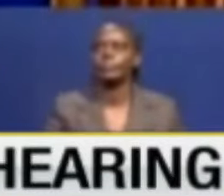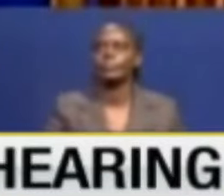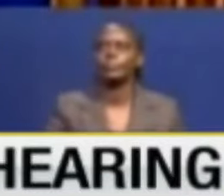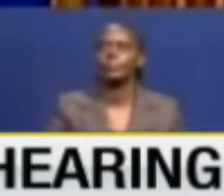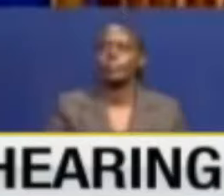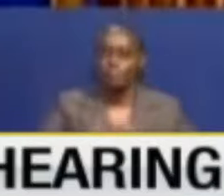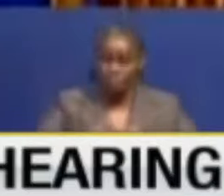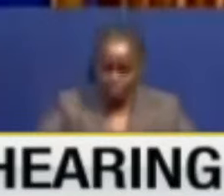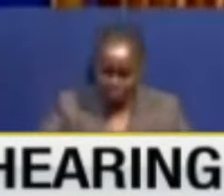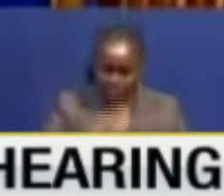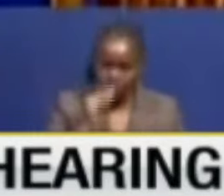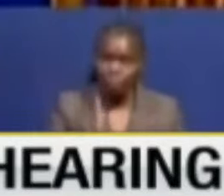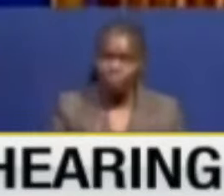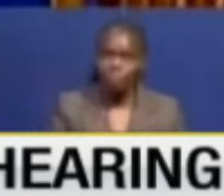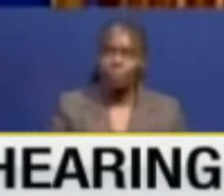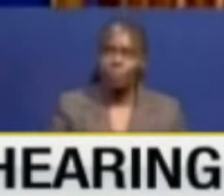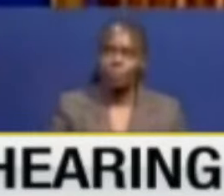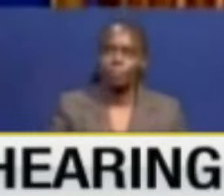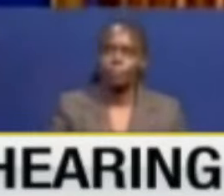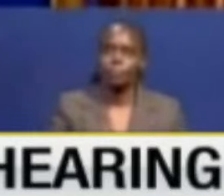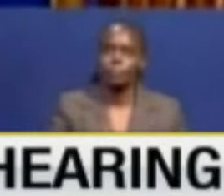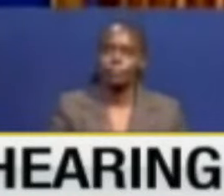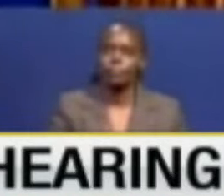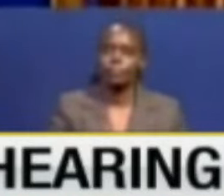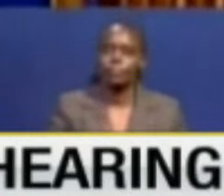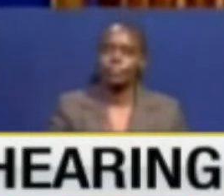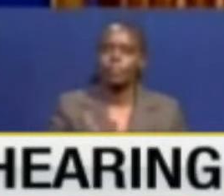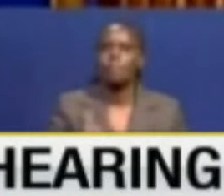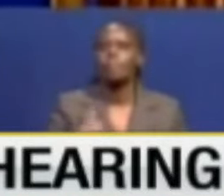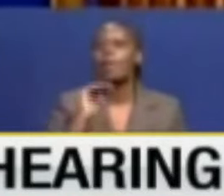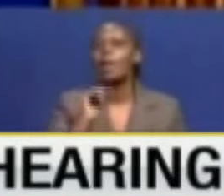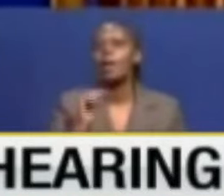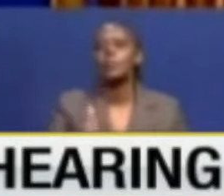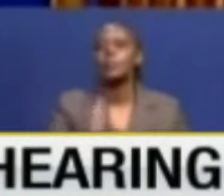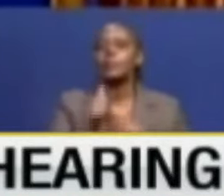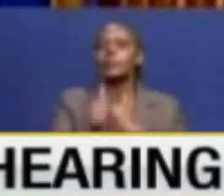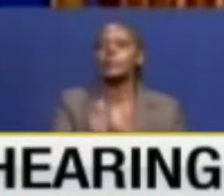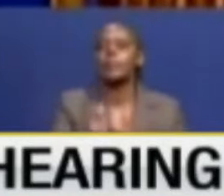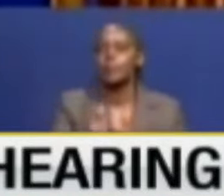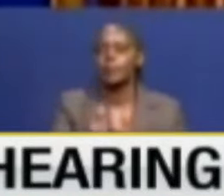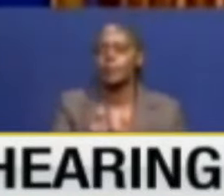Honorable Speaker, members of the Assembly, I seek your guidance